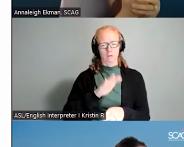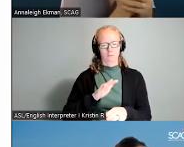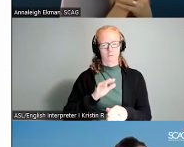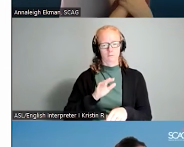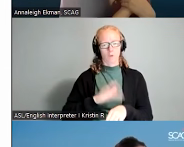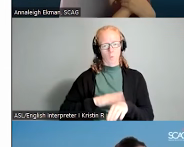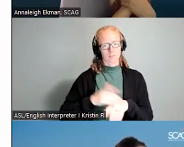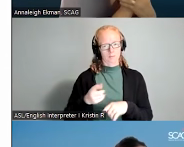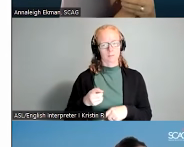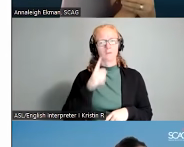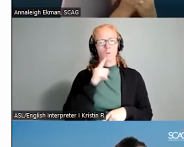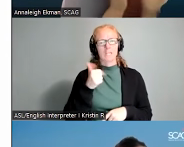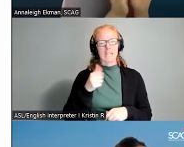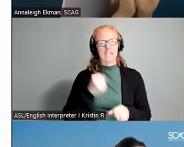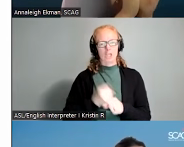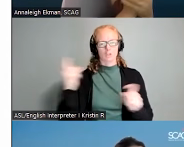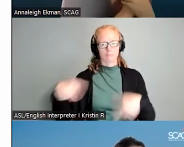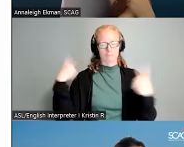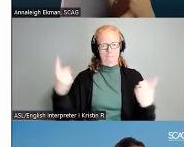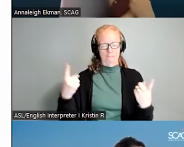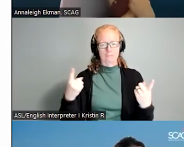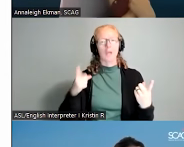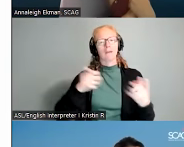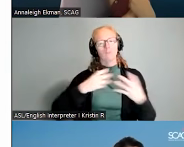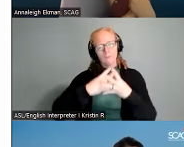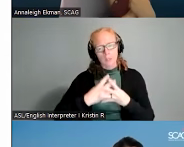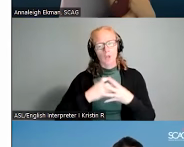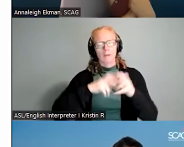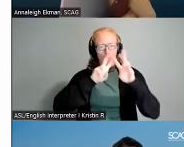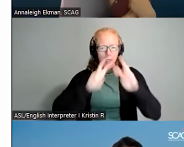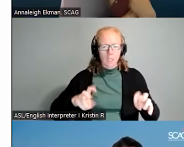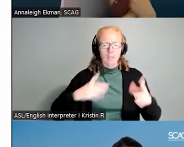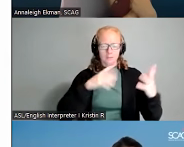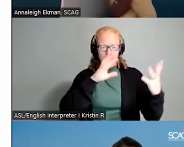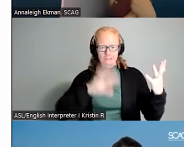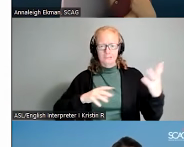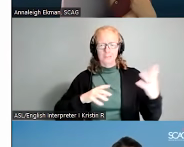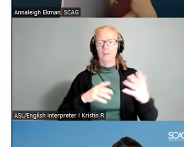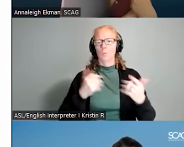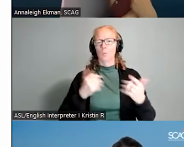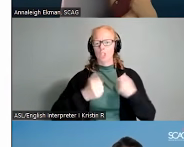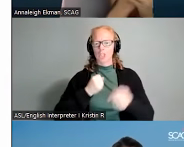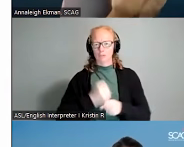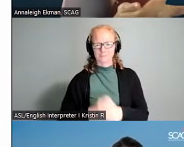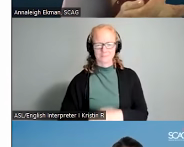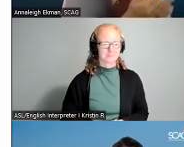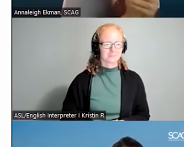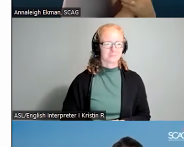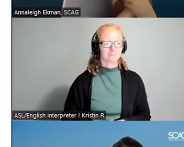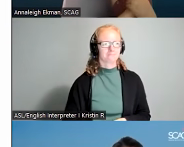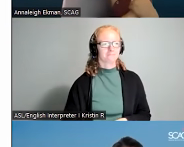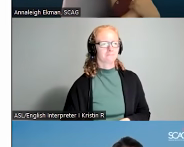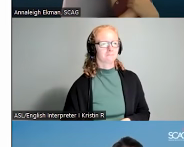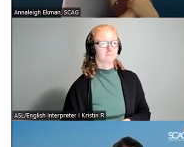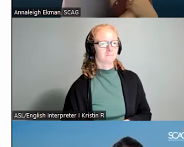over the past 10+ years. So you might need to do some filtering with the years. And also